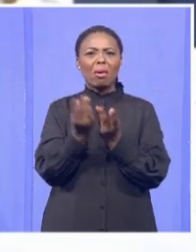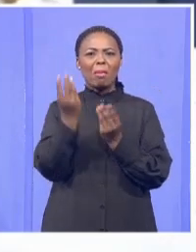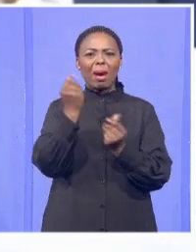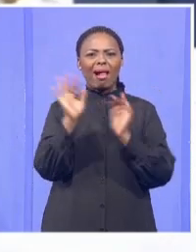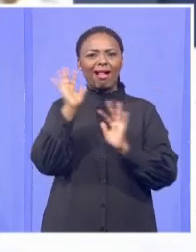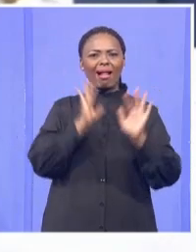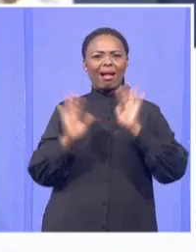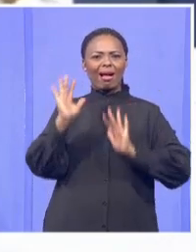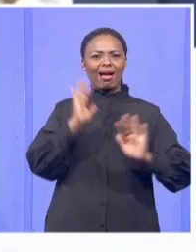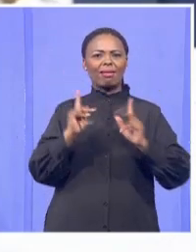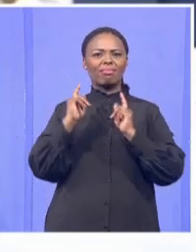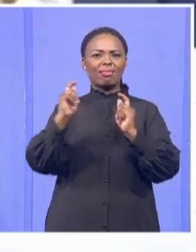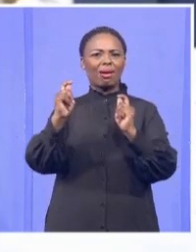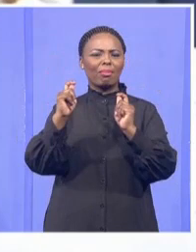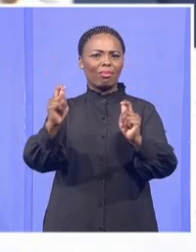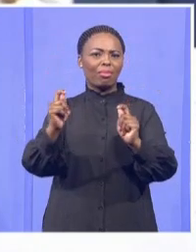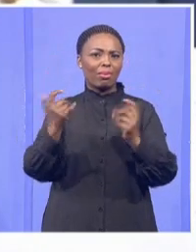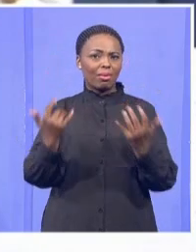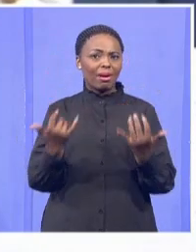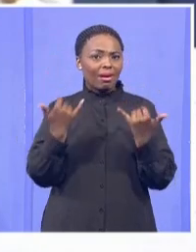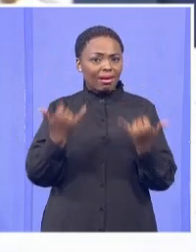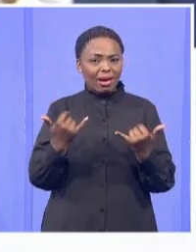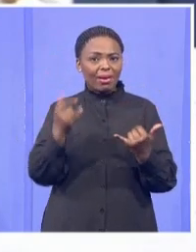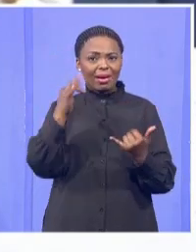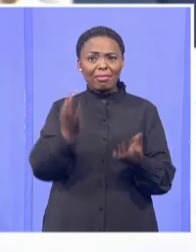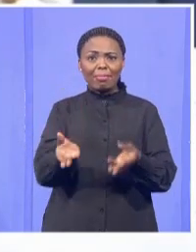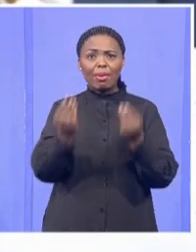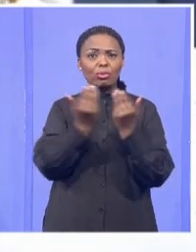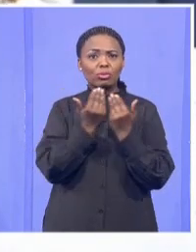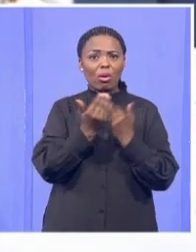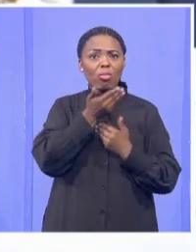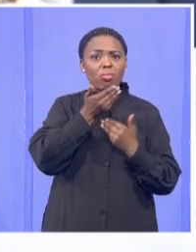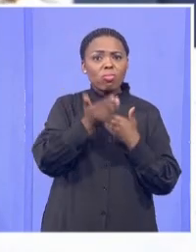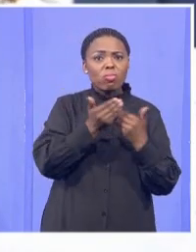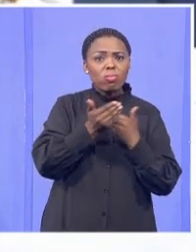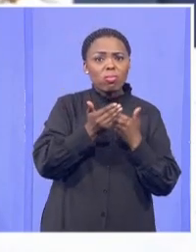appeal process, what does that entail and how long does it take?